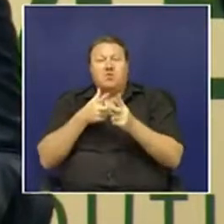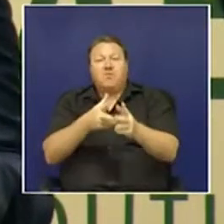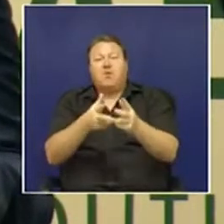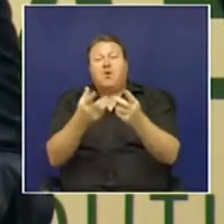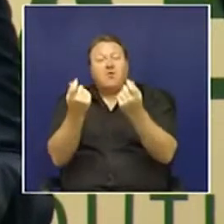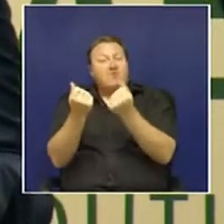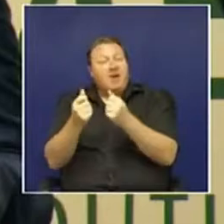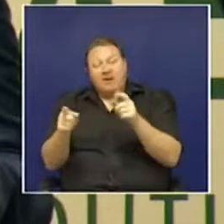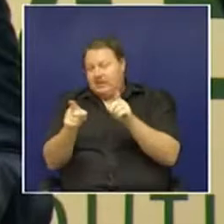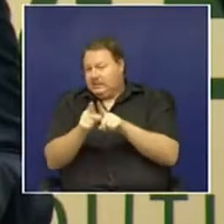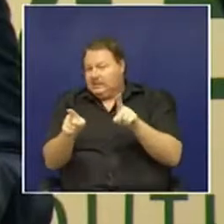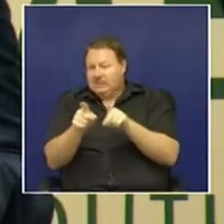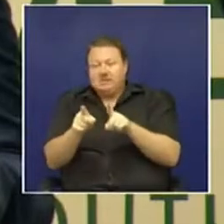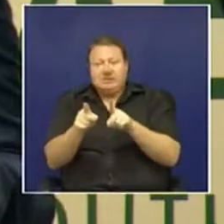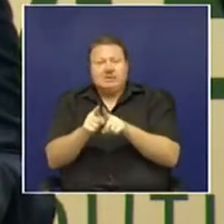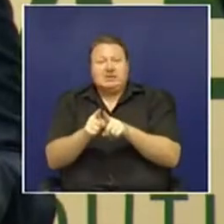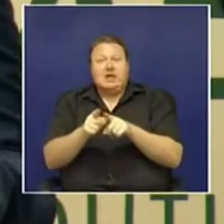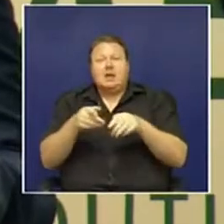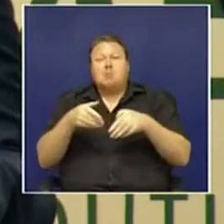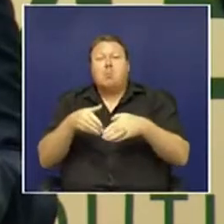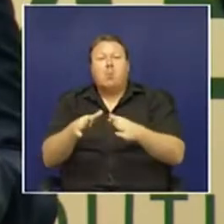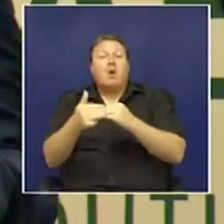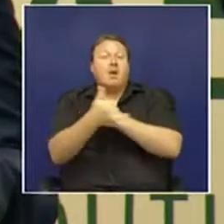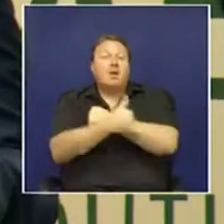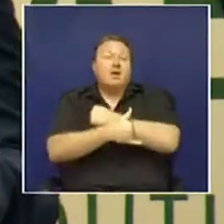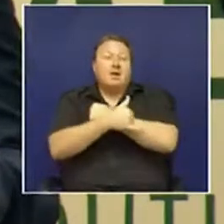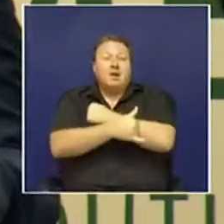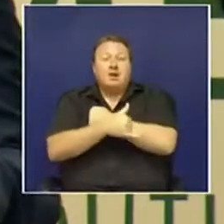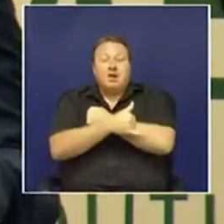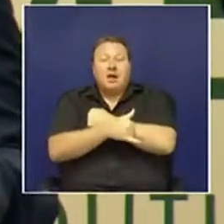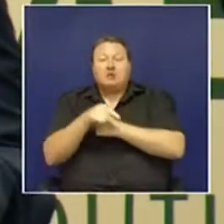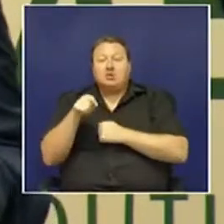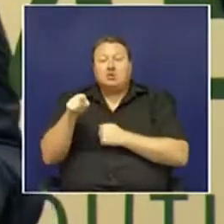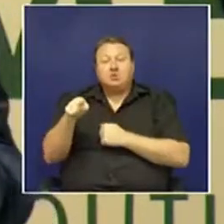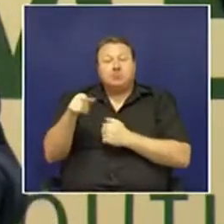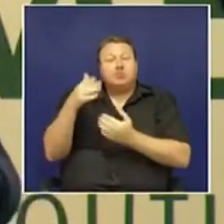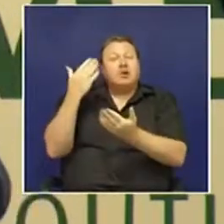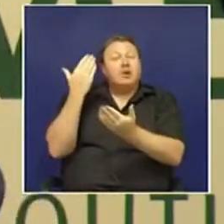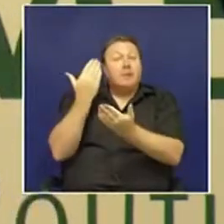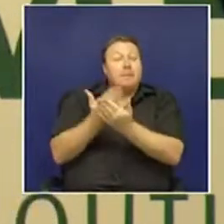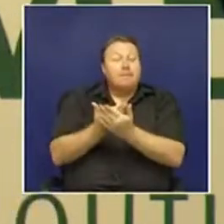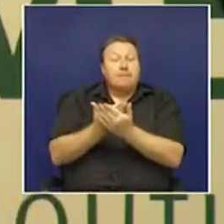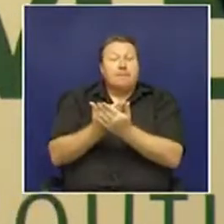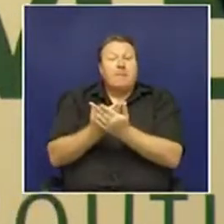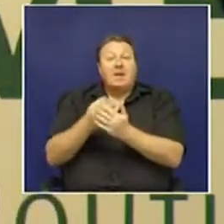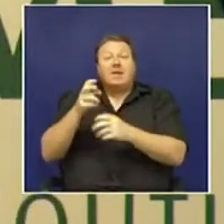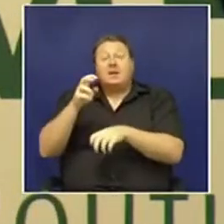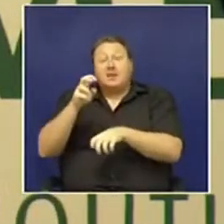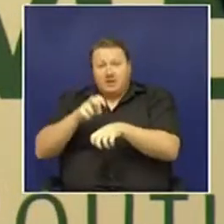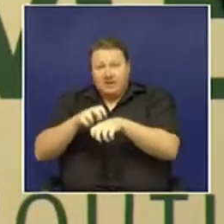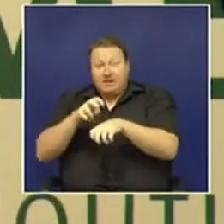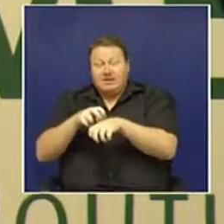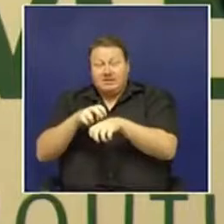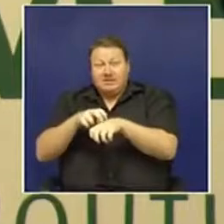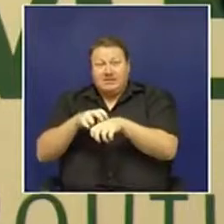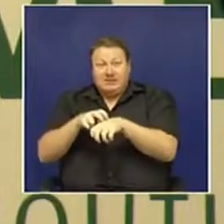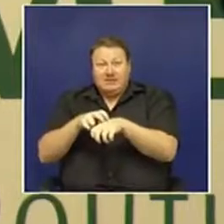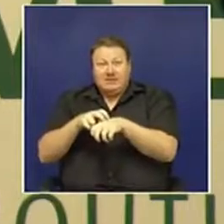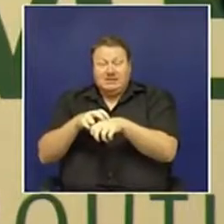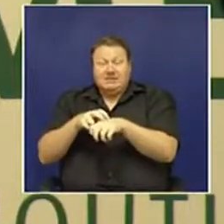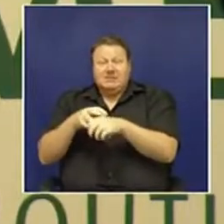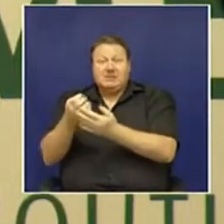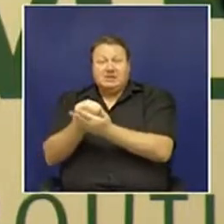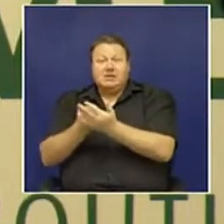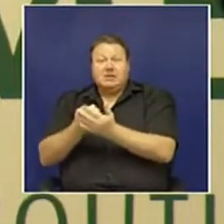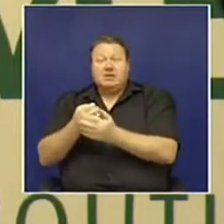understanding that the state should adjust to the needs of the national economy in a flexible way. Operation